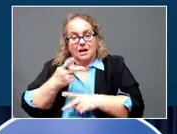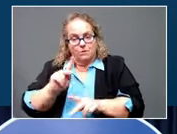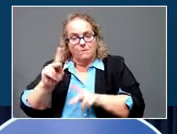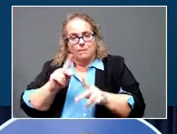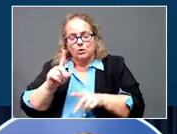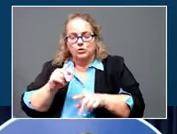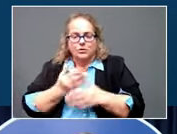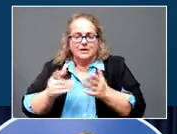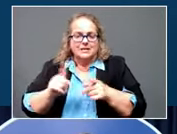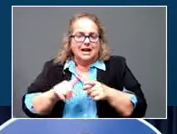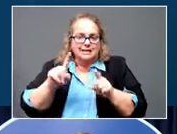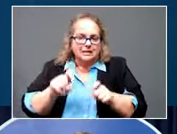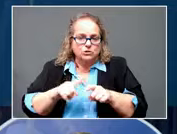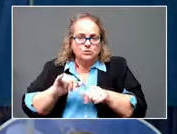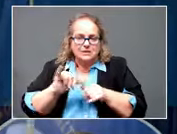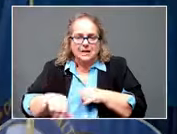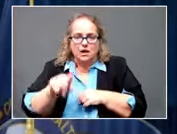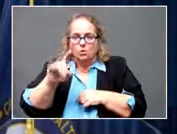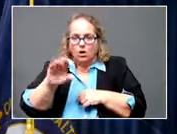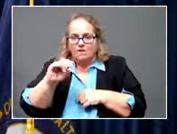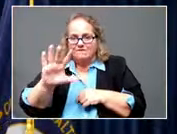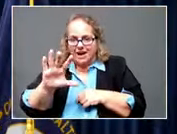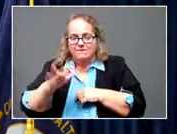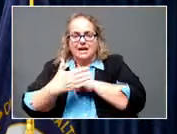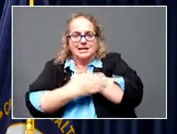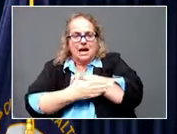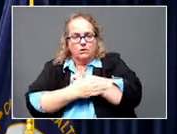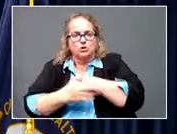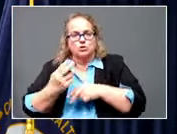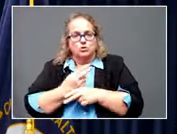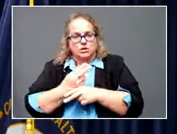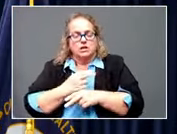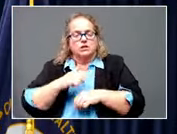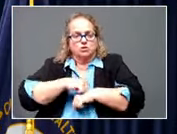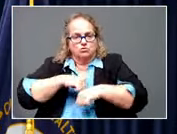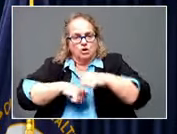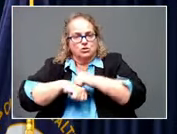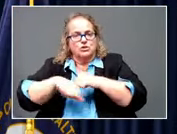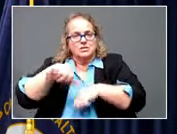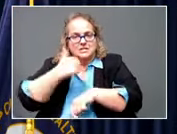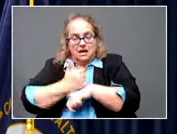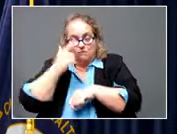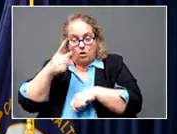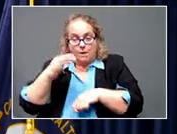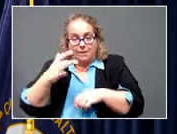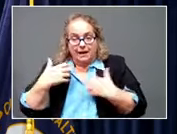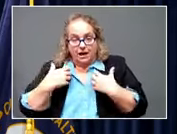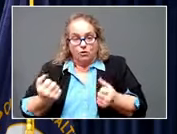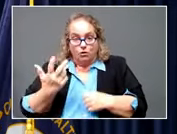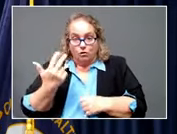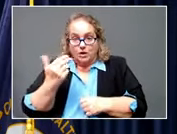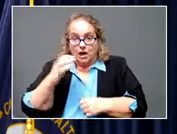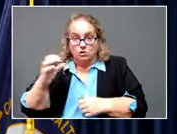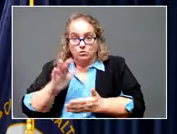to stay. 105 counties using the structure set up by our Department for Public Health, 1,300 schools using it.